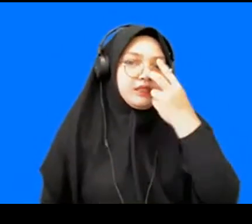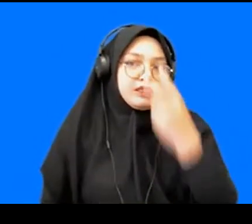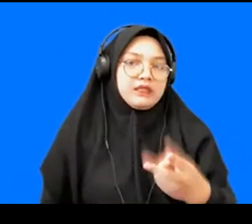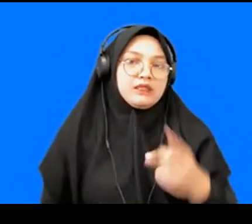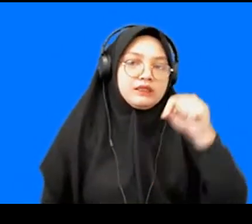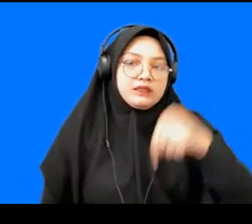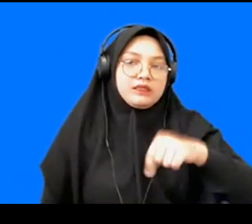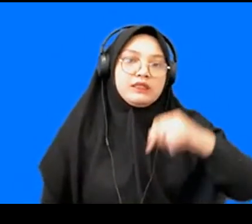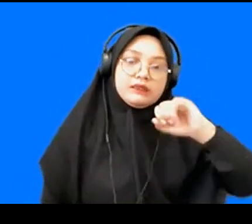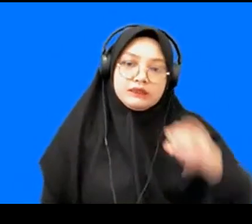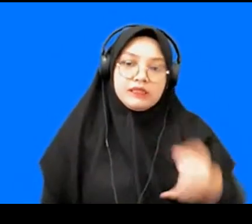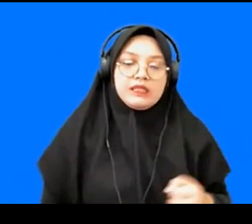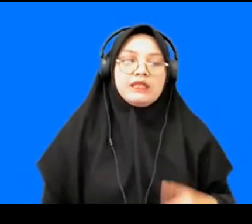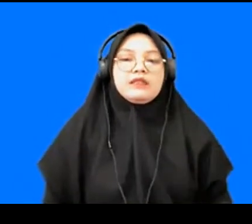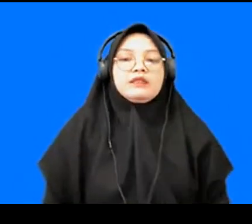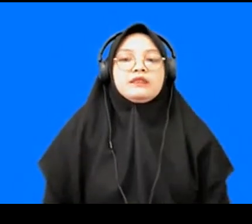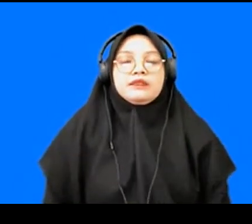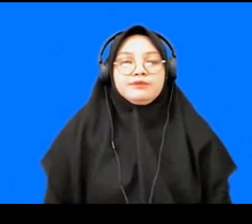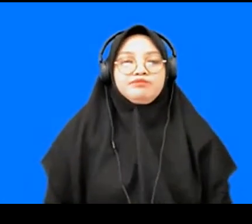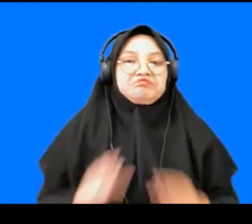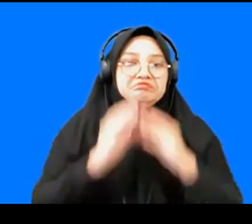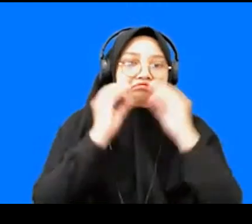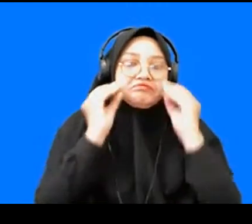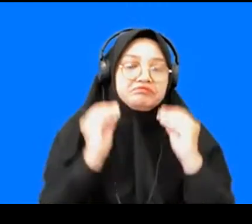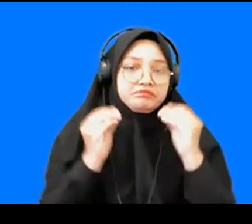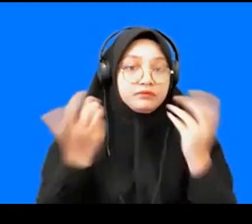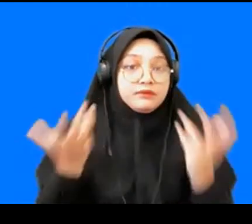Ironically, and perhaps